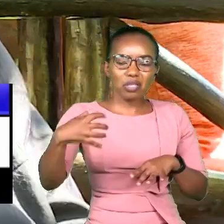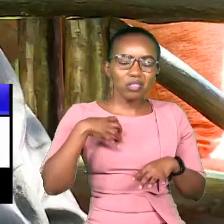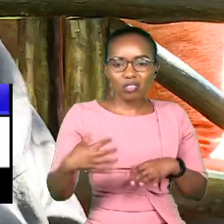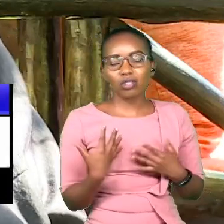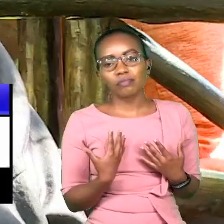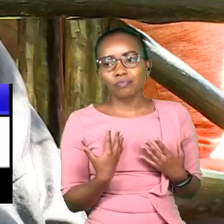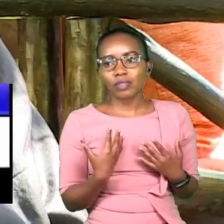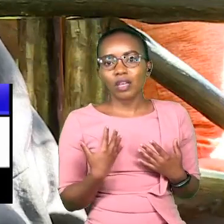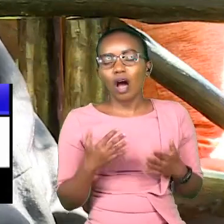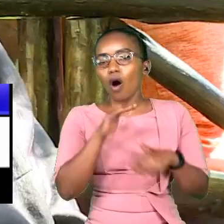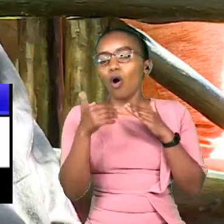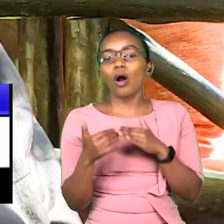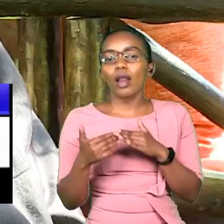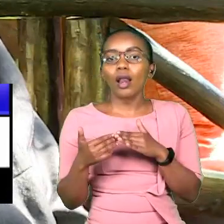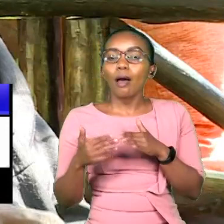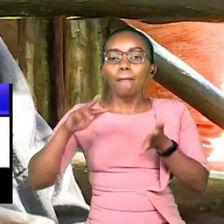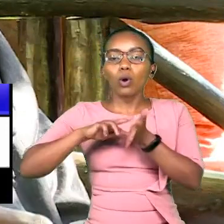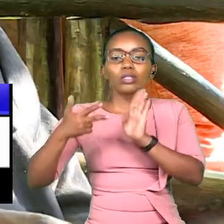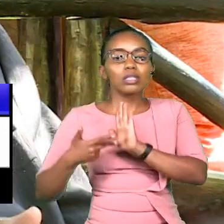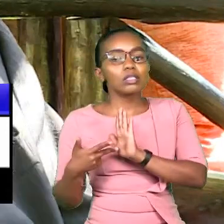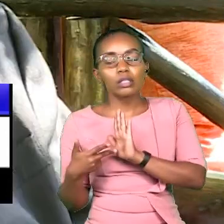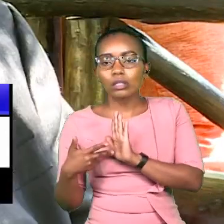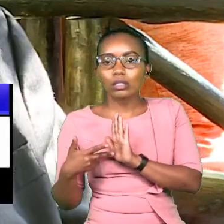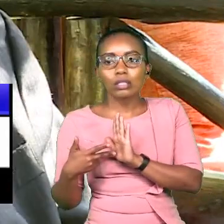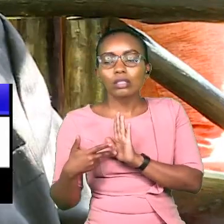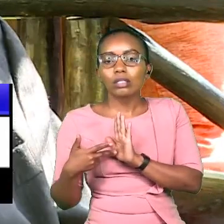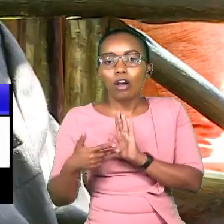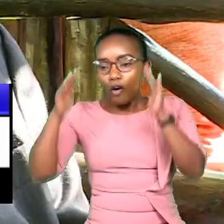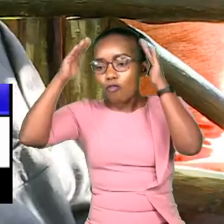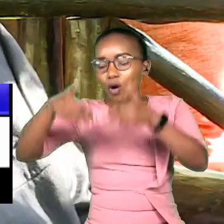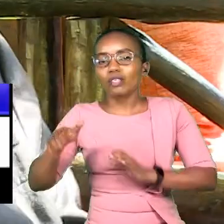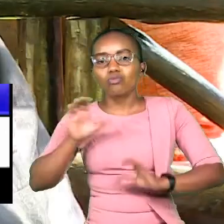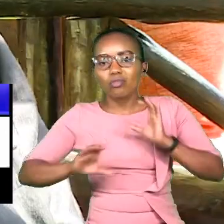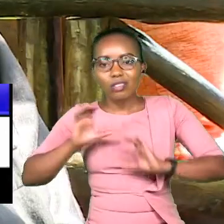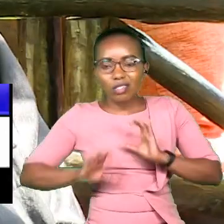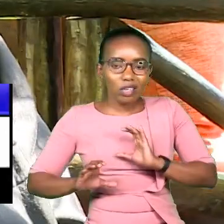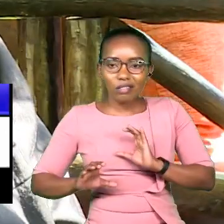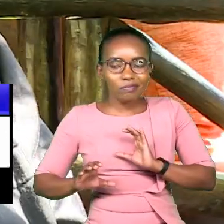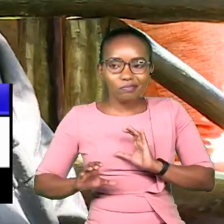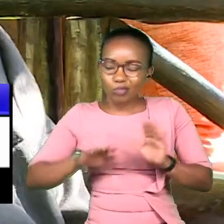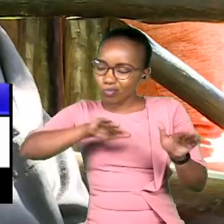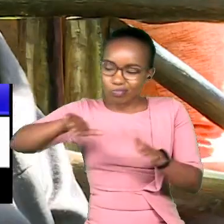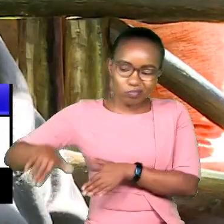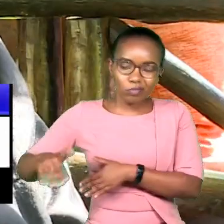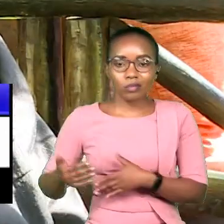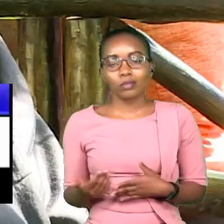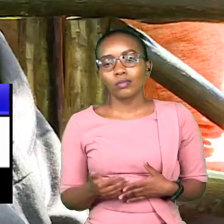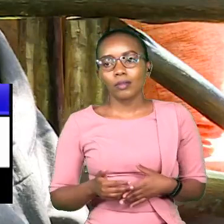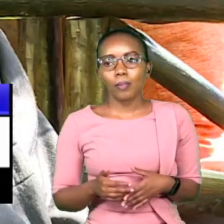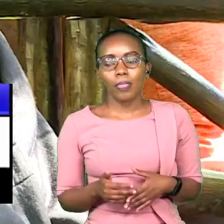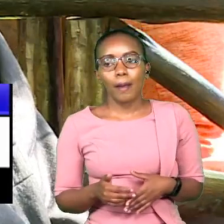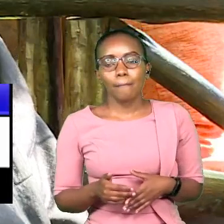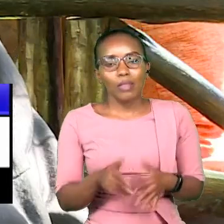the significant projects of, that are citizen-based are left on the side. So you have